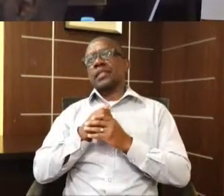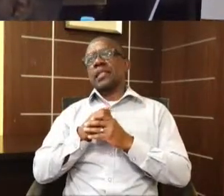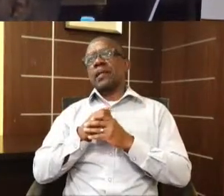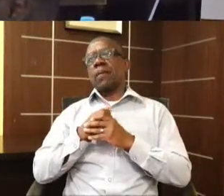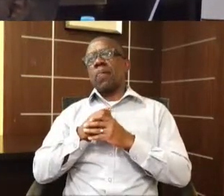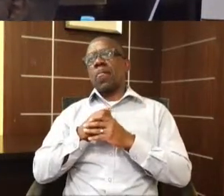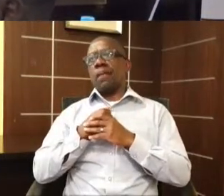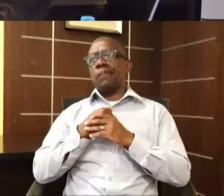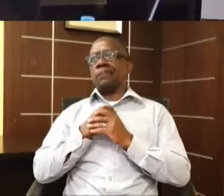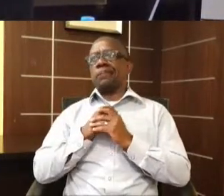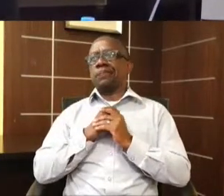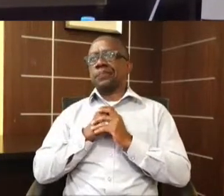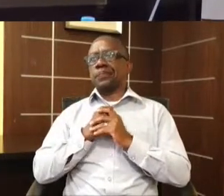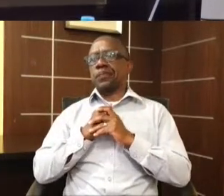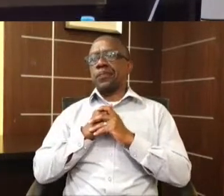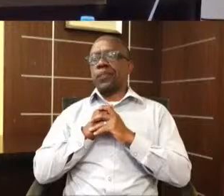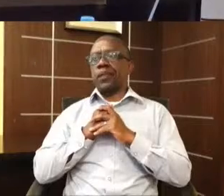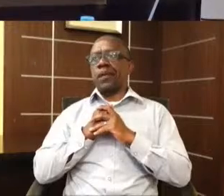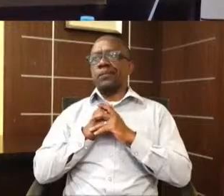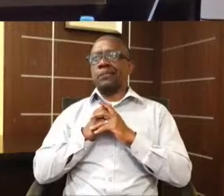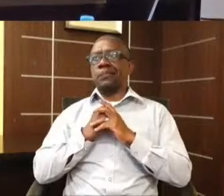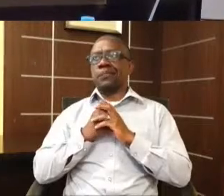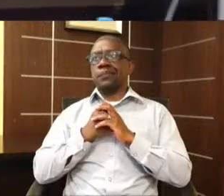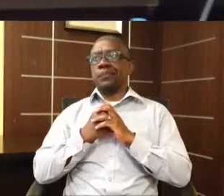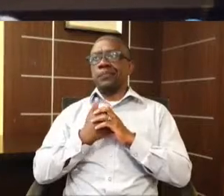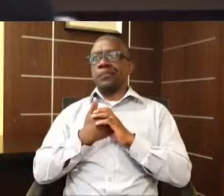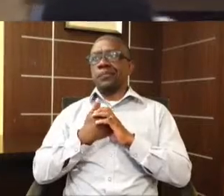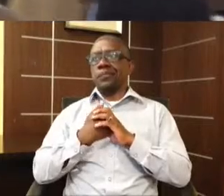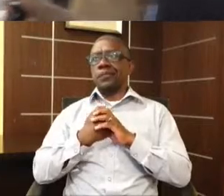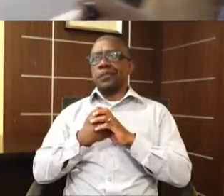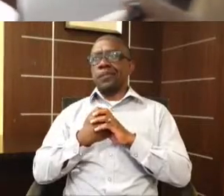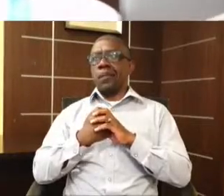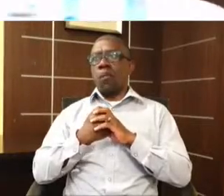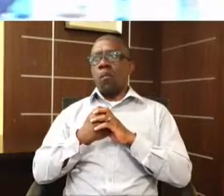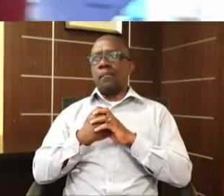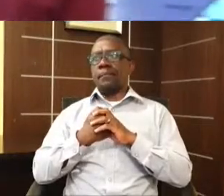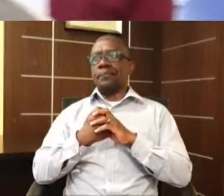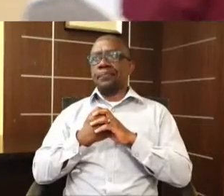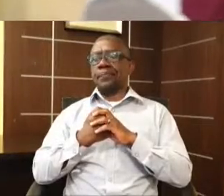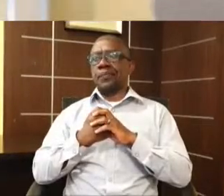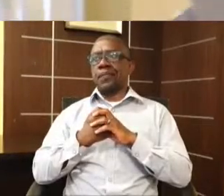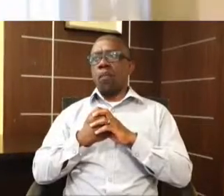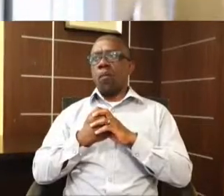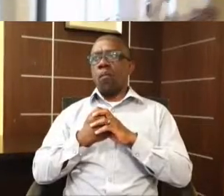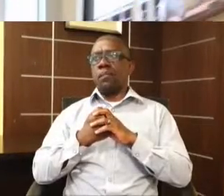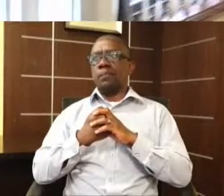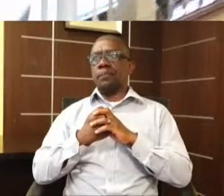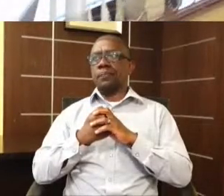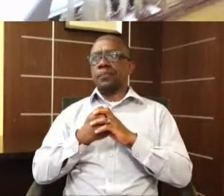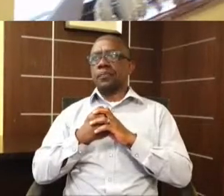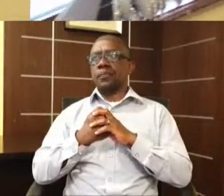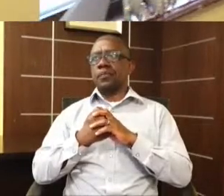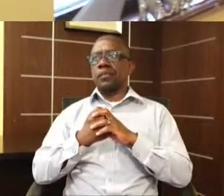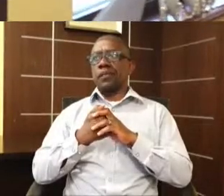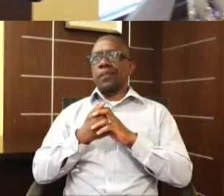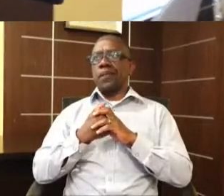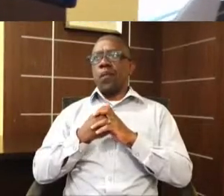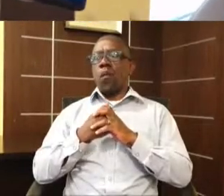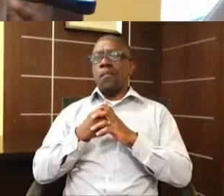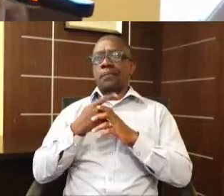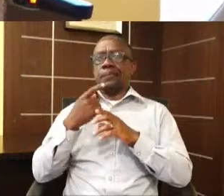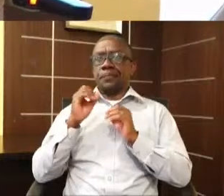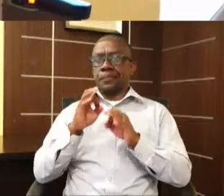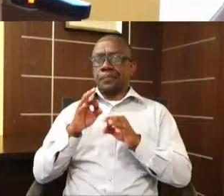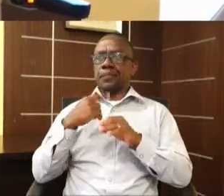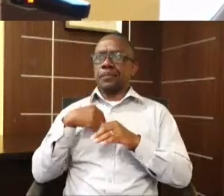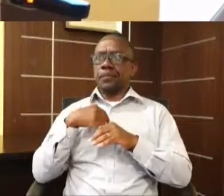exactly. Thank you. Yeah, so if you go to the platform and you say we ask you your age, we cannot